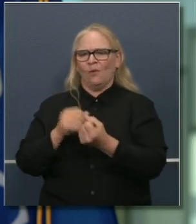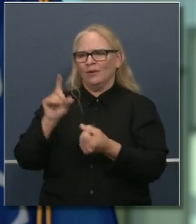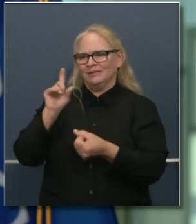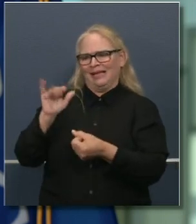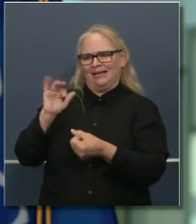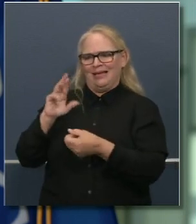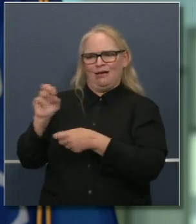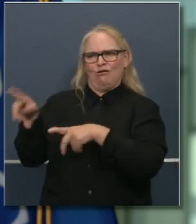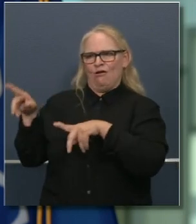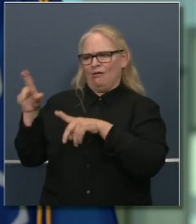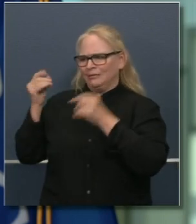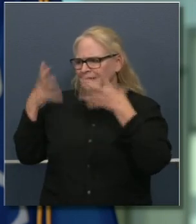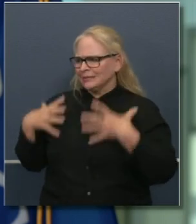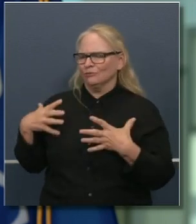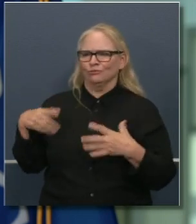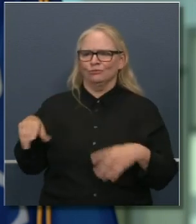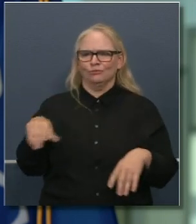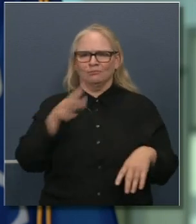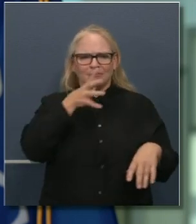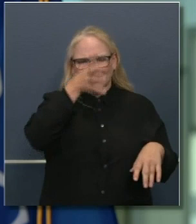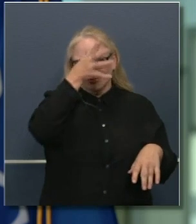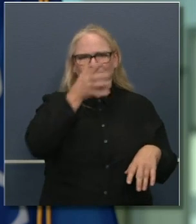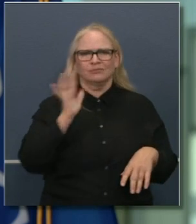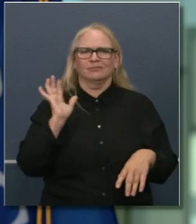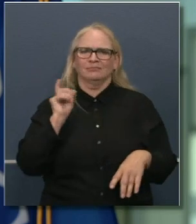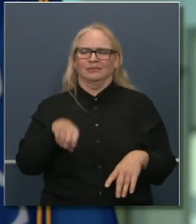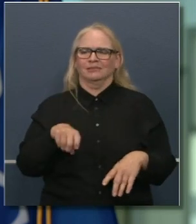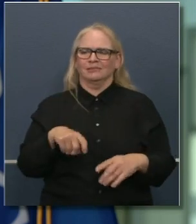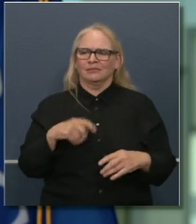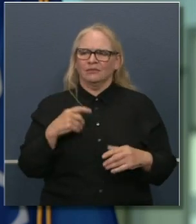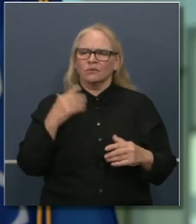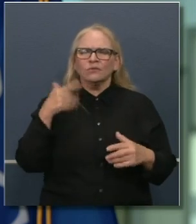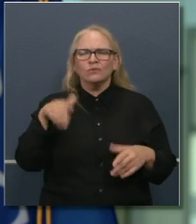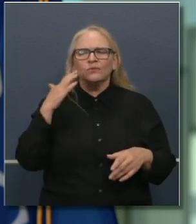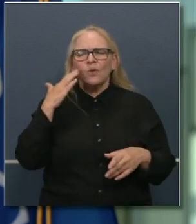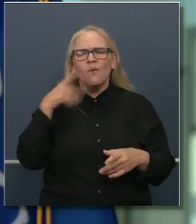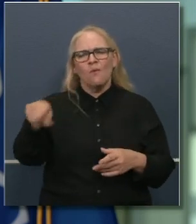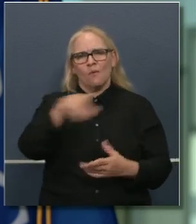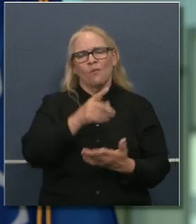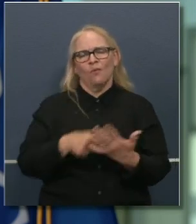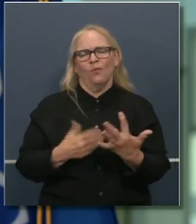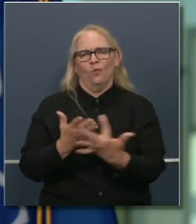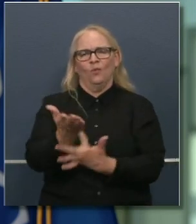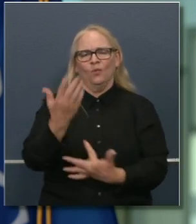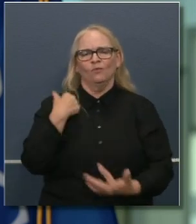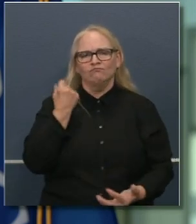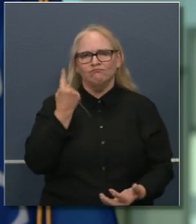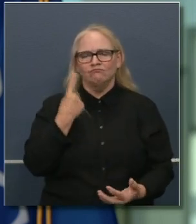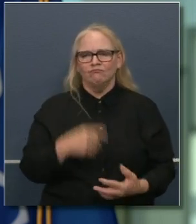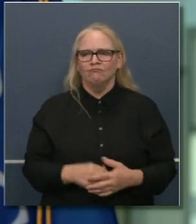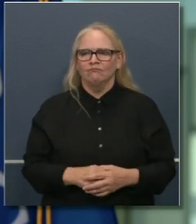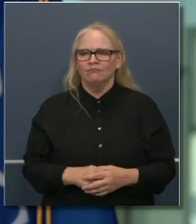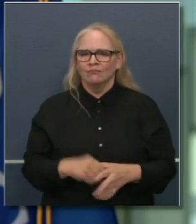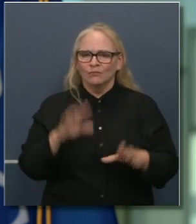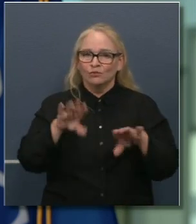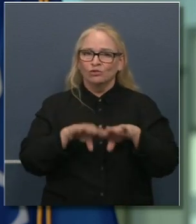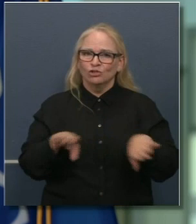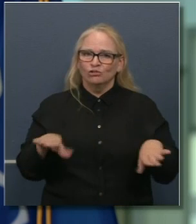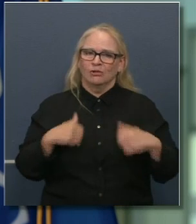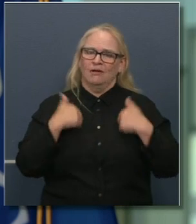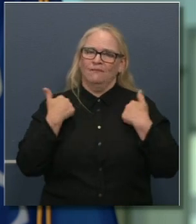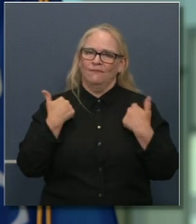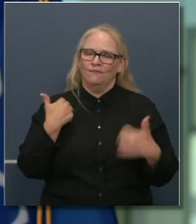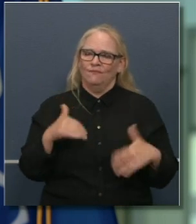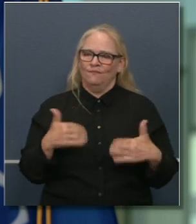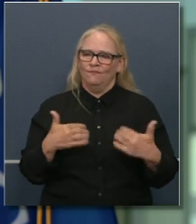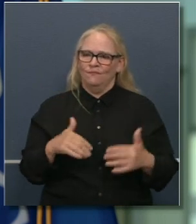know intimately, are dealing with an extraordinary moment in their lives, in their children's lives, and the pressure we put on